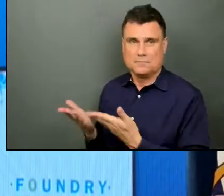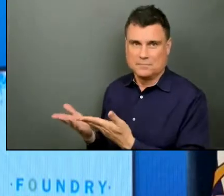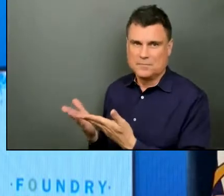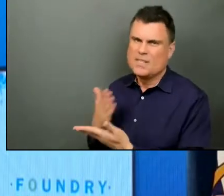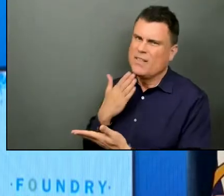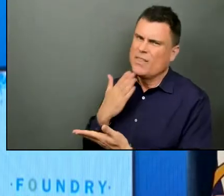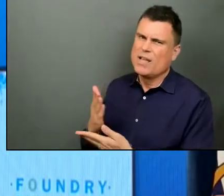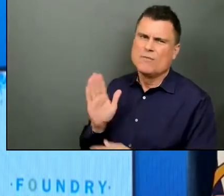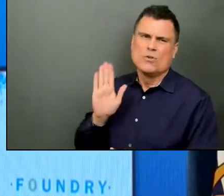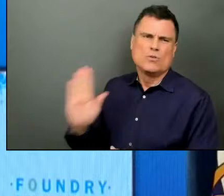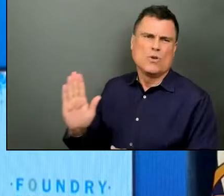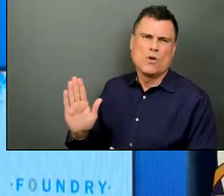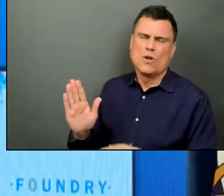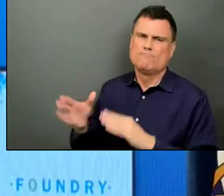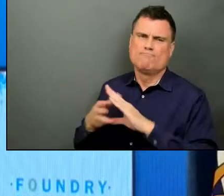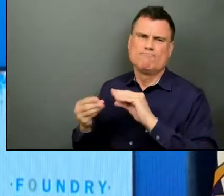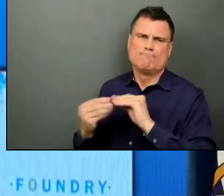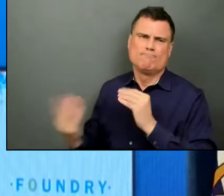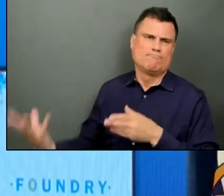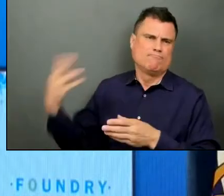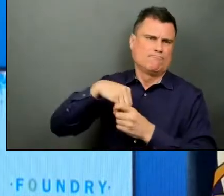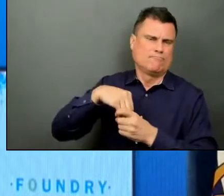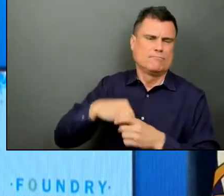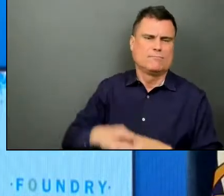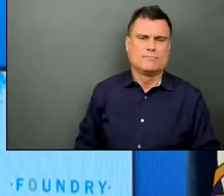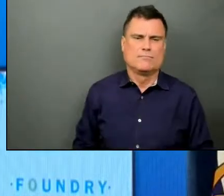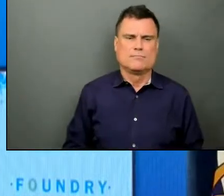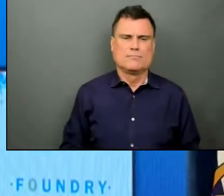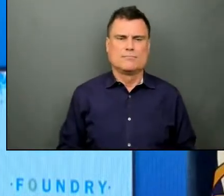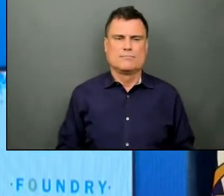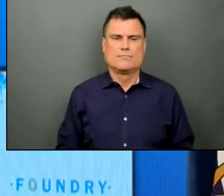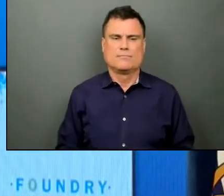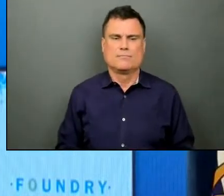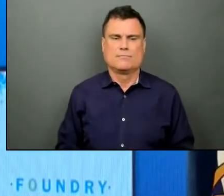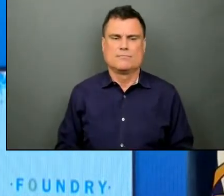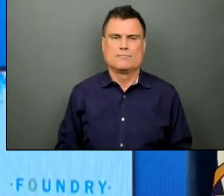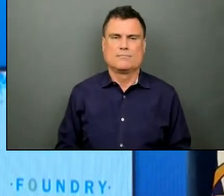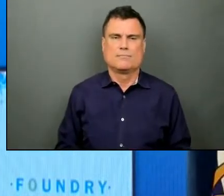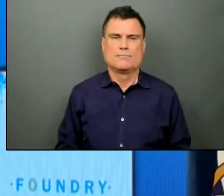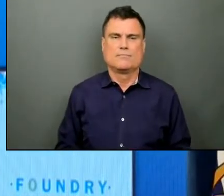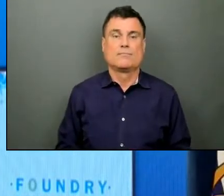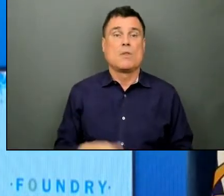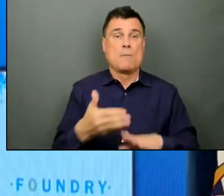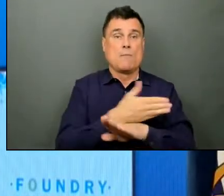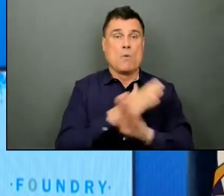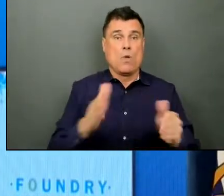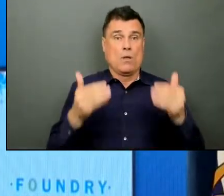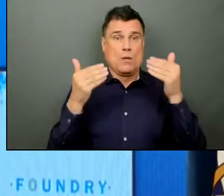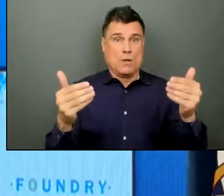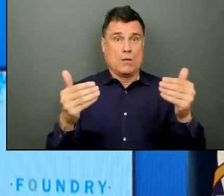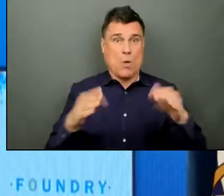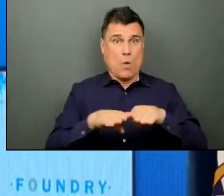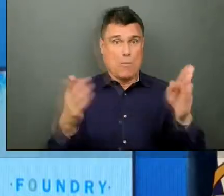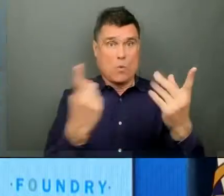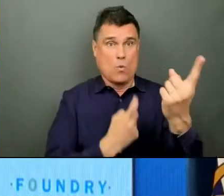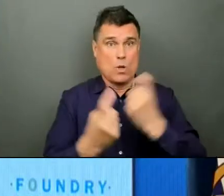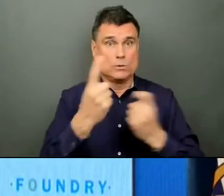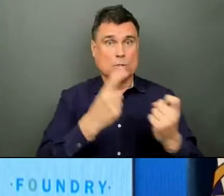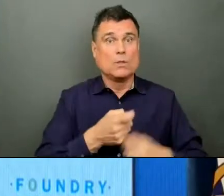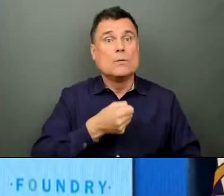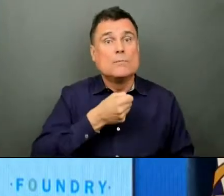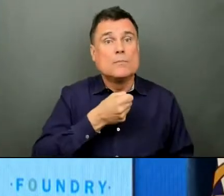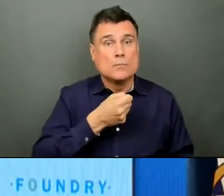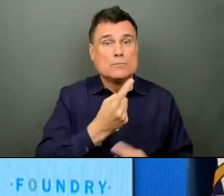others. Before we take questions, we're going to take a minute just to have a look at what the Foundry app looks like and what